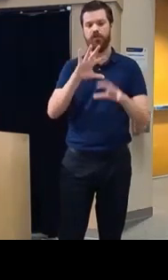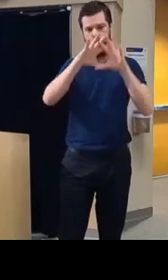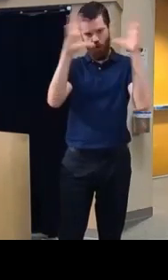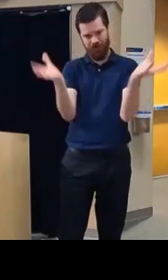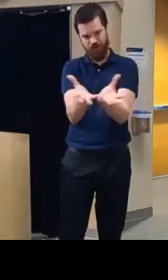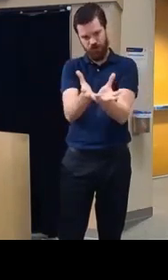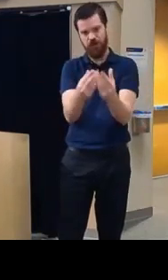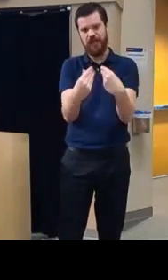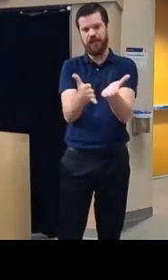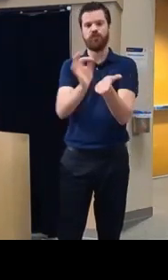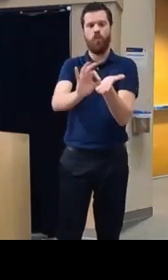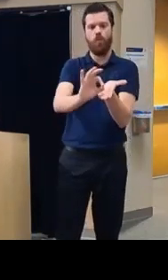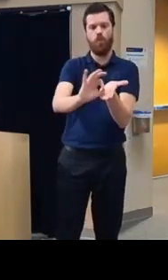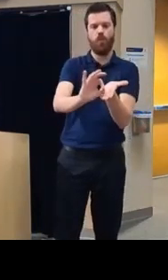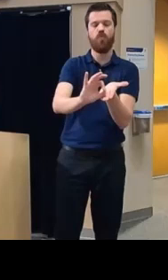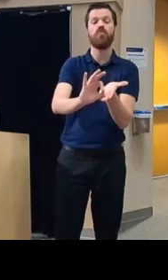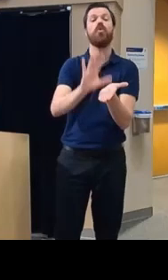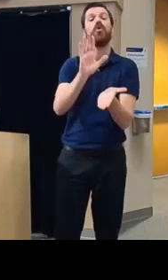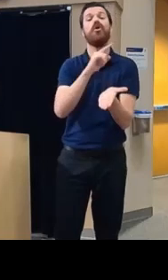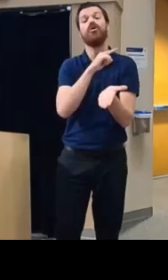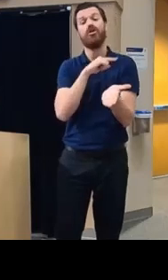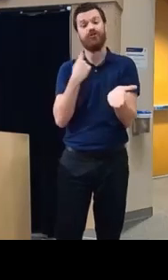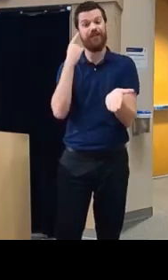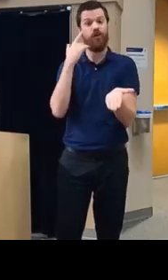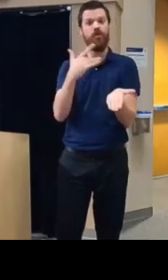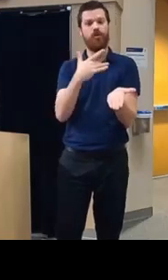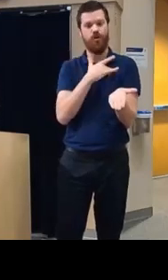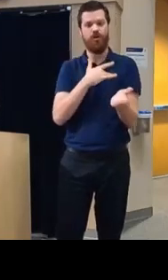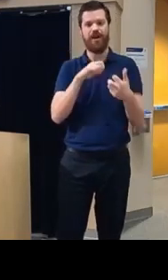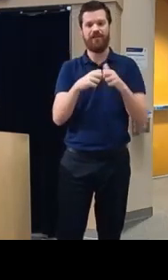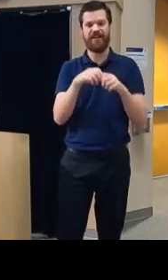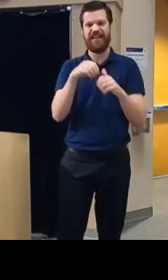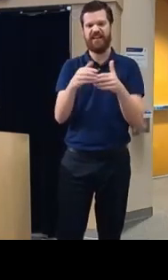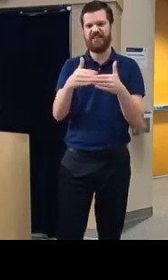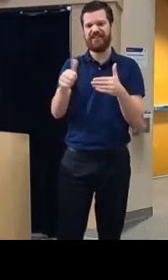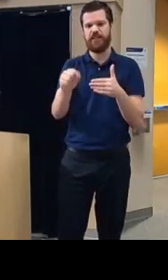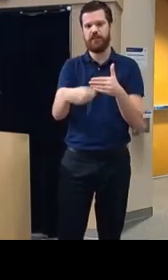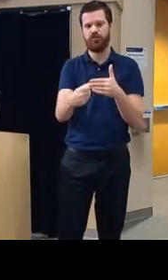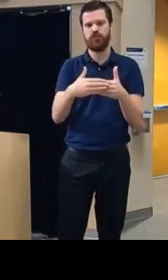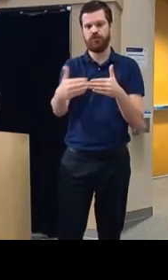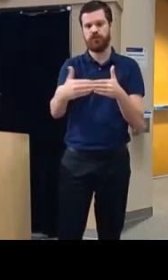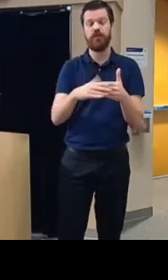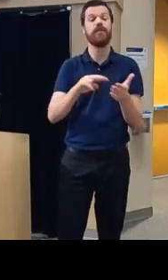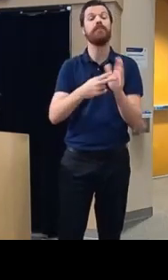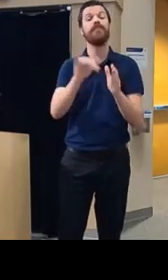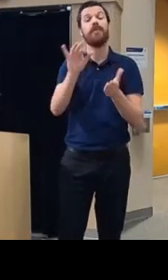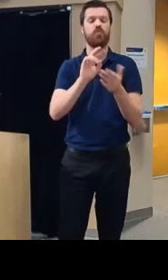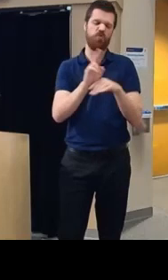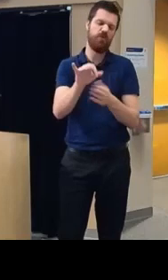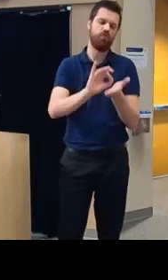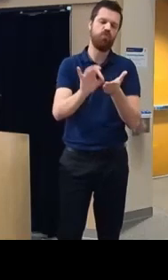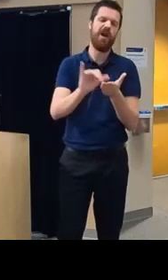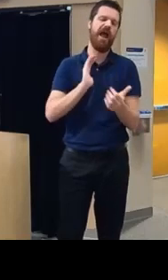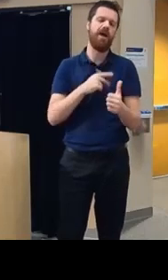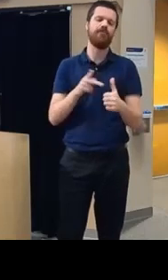you a score about what your risk for a cardiac event would be within 10 years. And so we had a decrease in that score. That